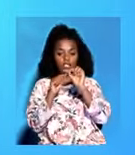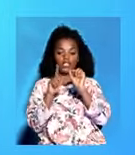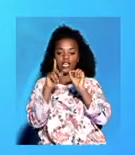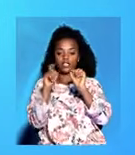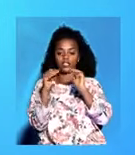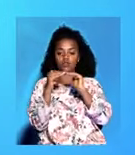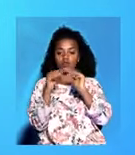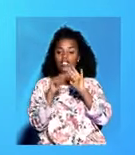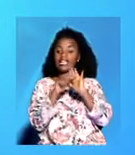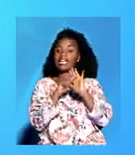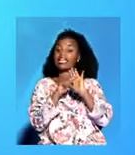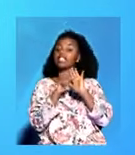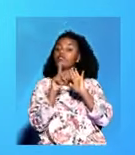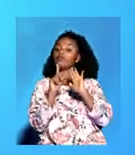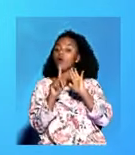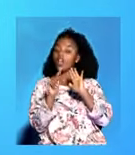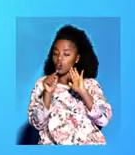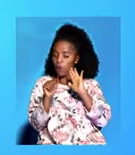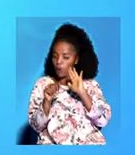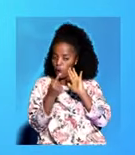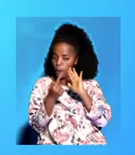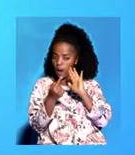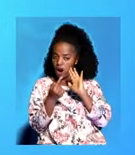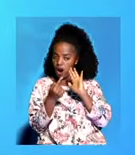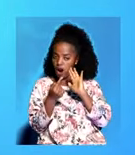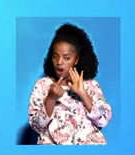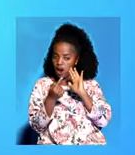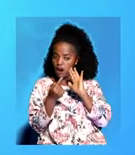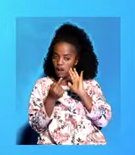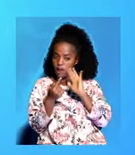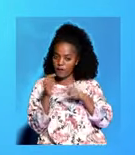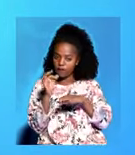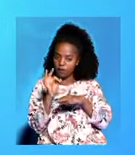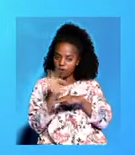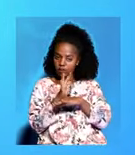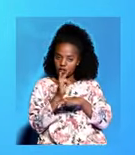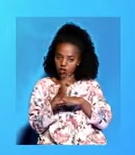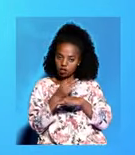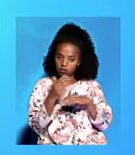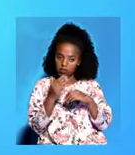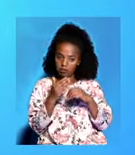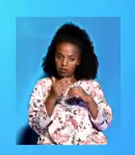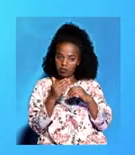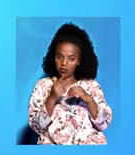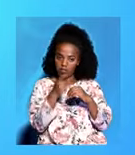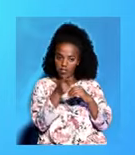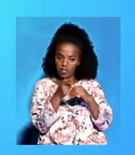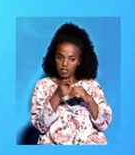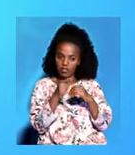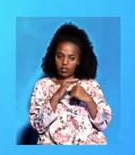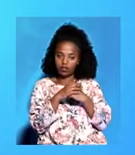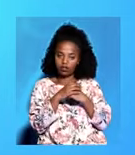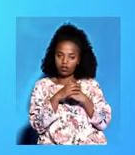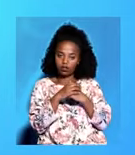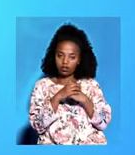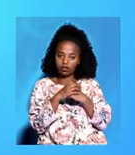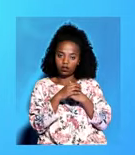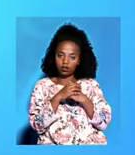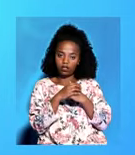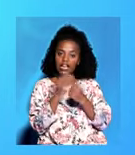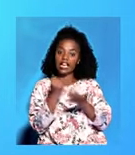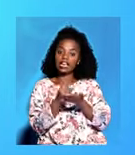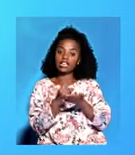1, comma, our function is this one. We have simplified it. It has a whole